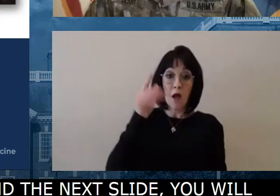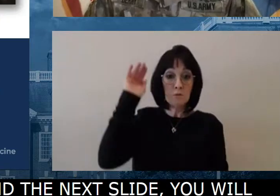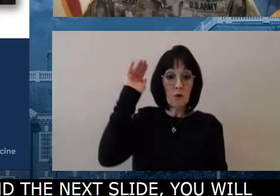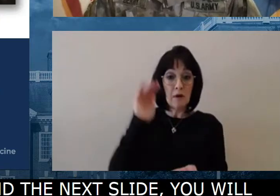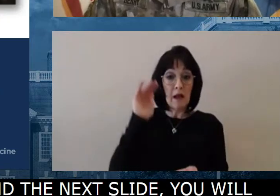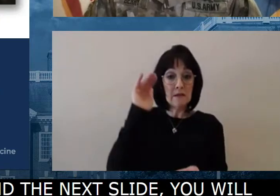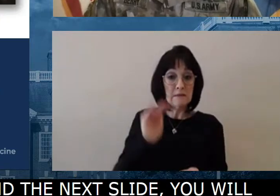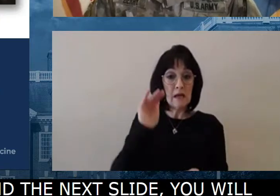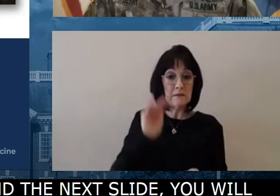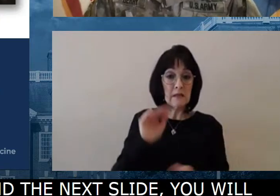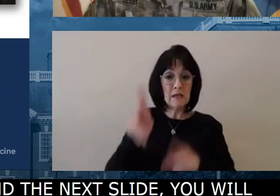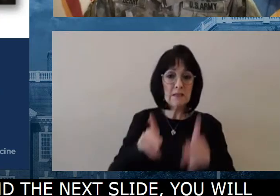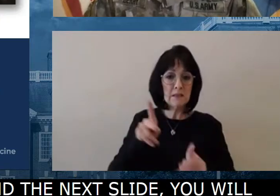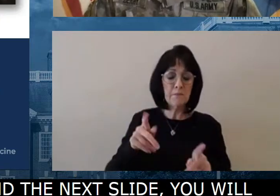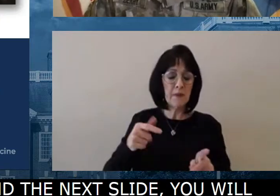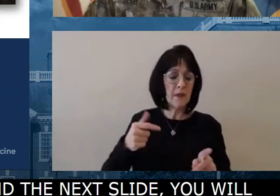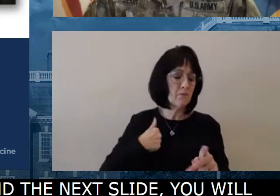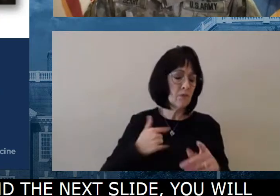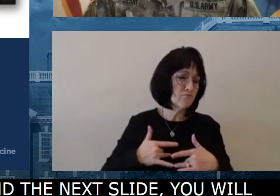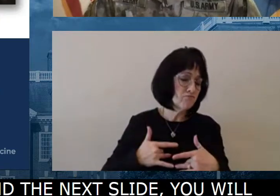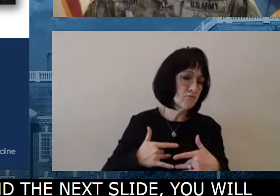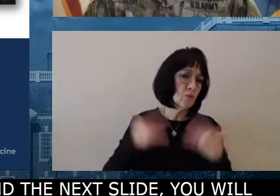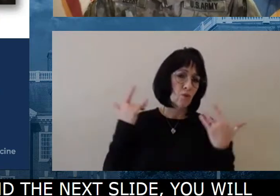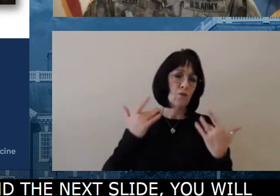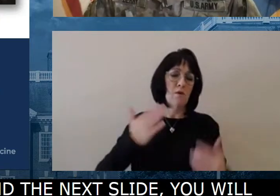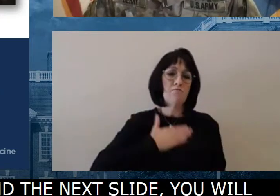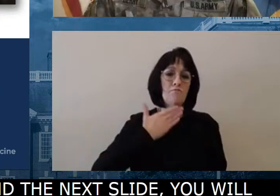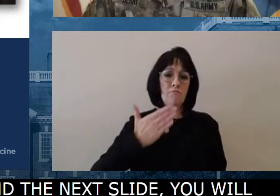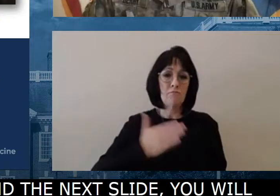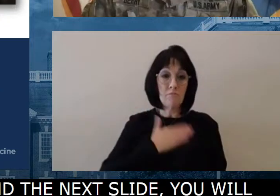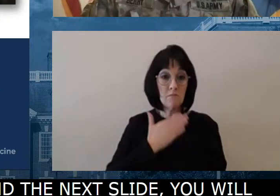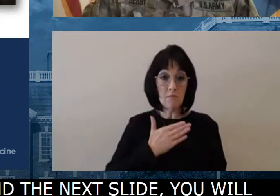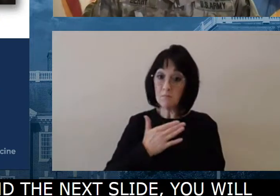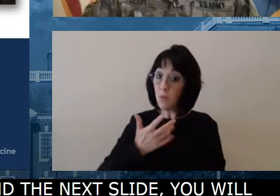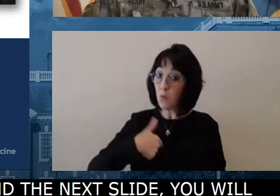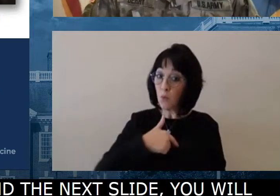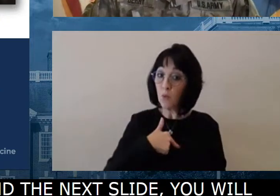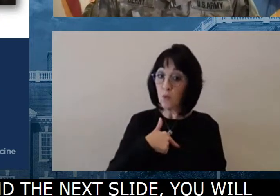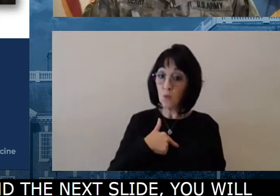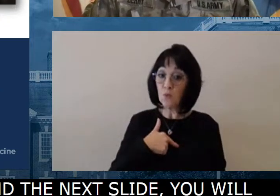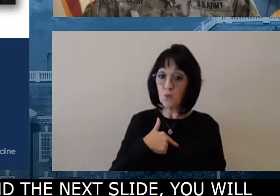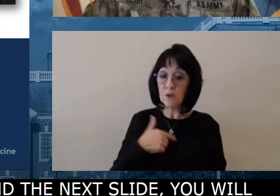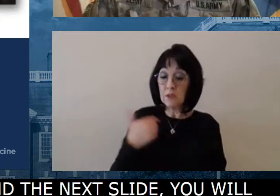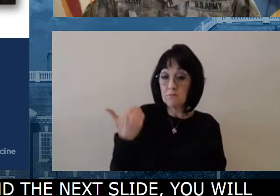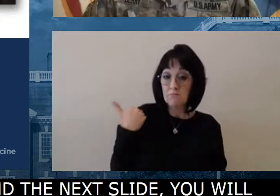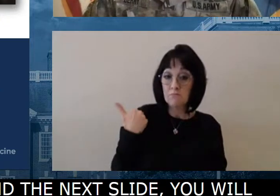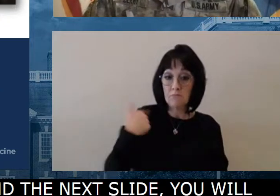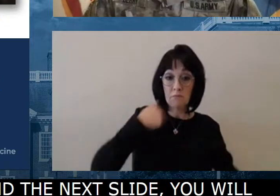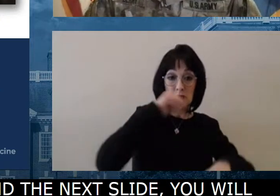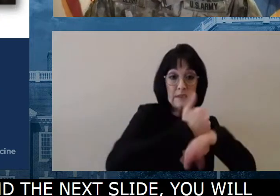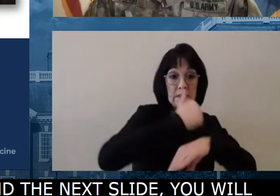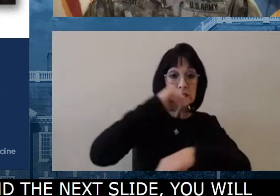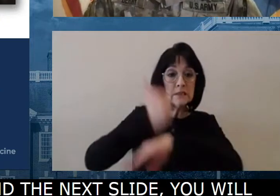so fortunate to be in the situation we are in right now. But it was close, and if we needed to operate and